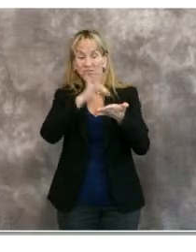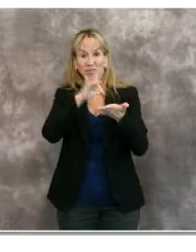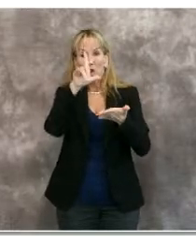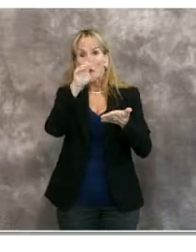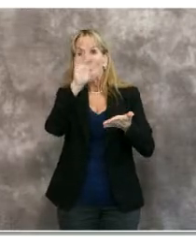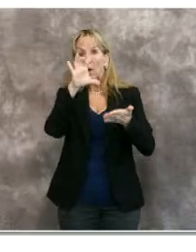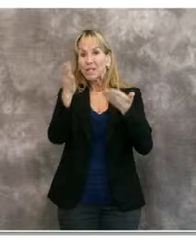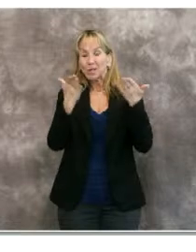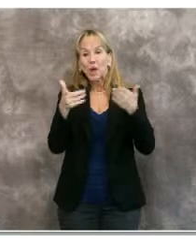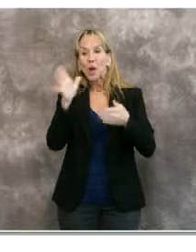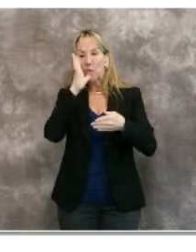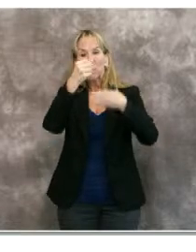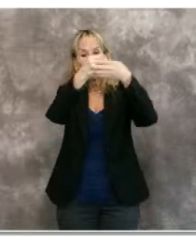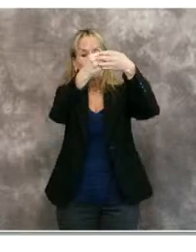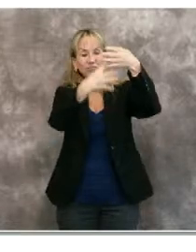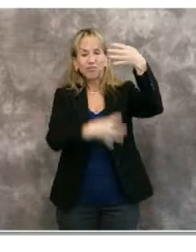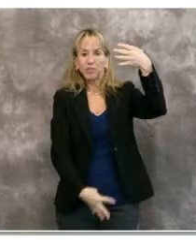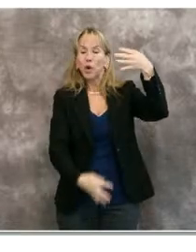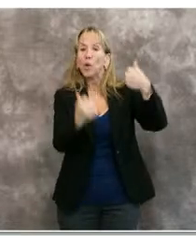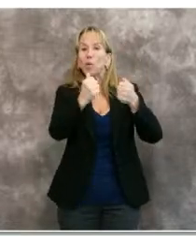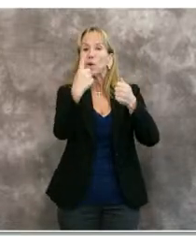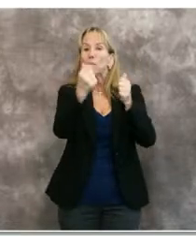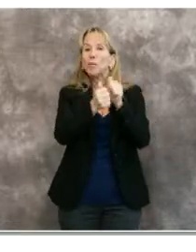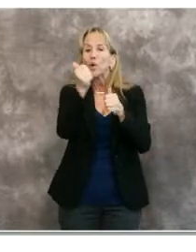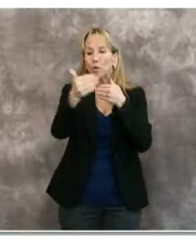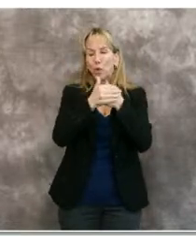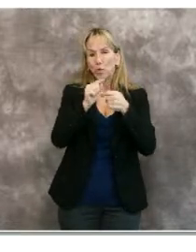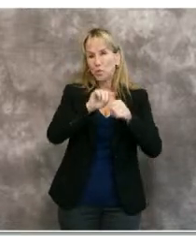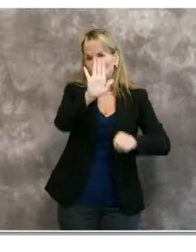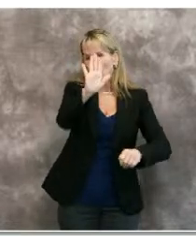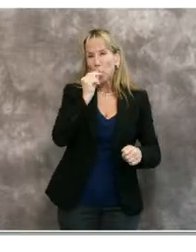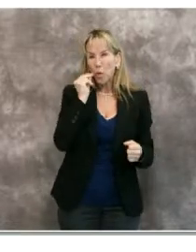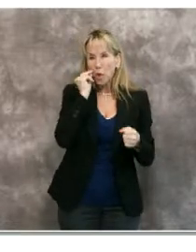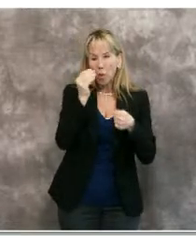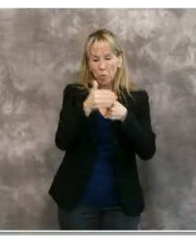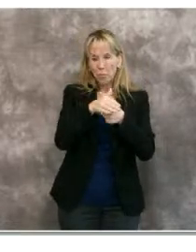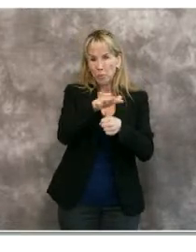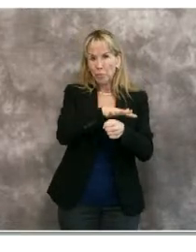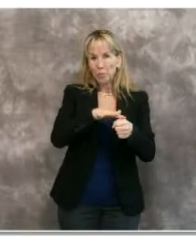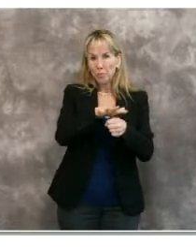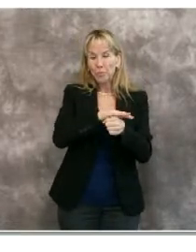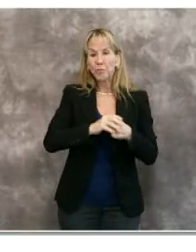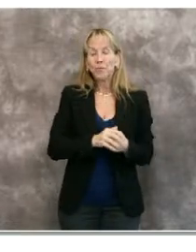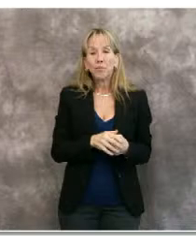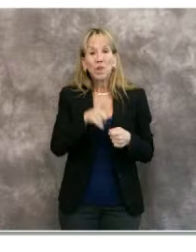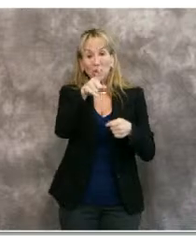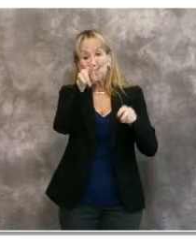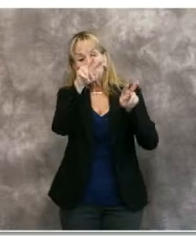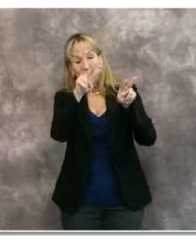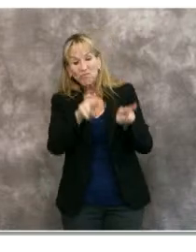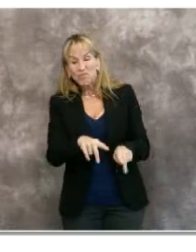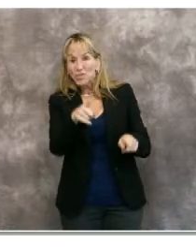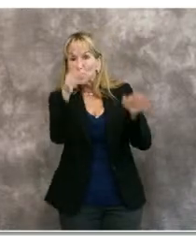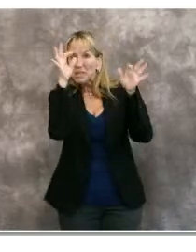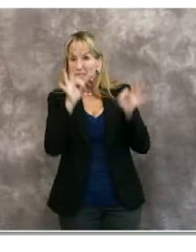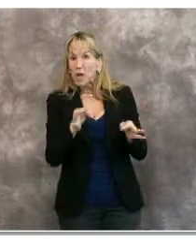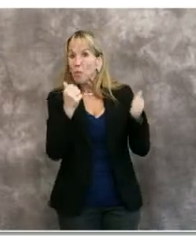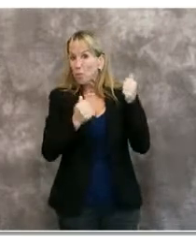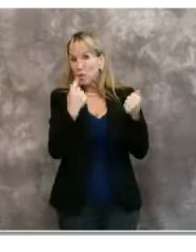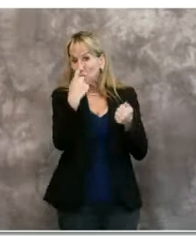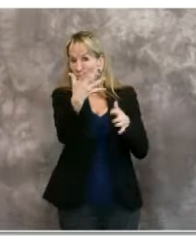testing locations and identify the one closest to you. You look at the one that you want so we'll go to the next